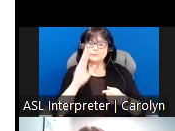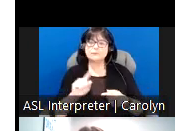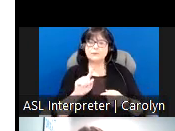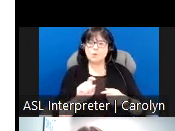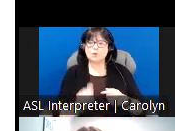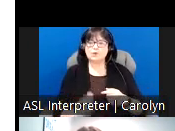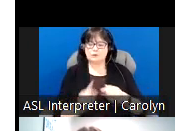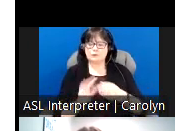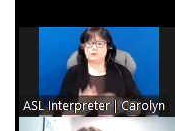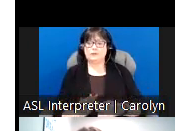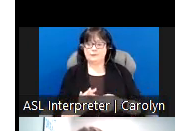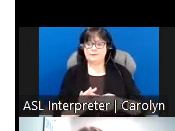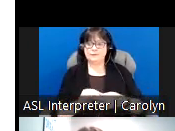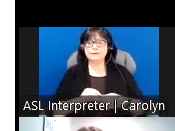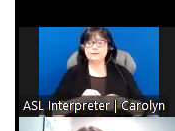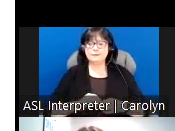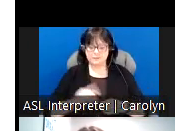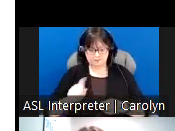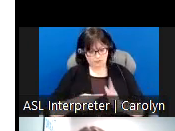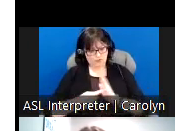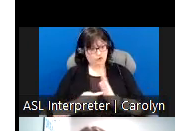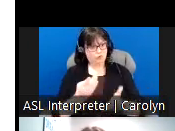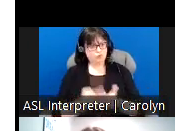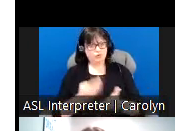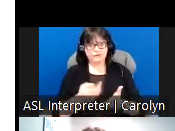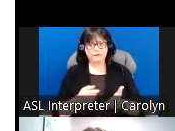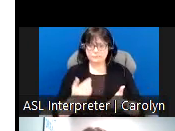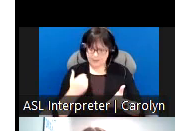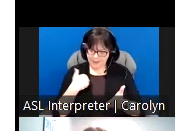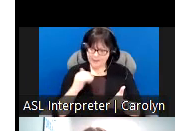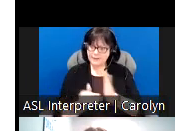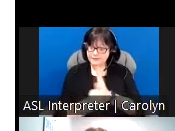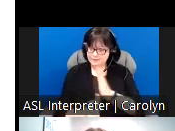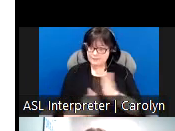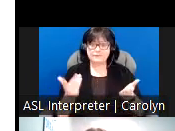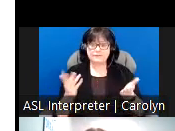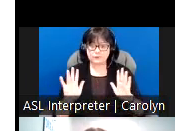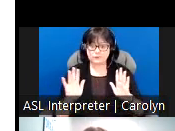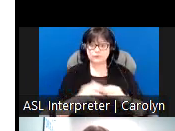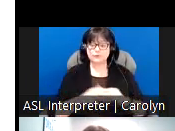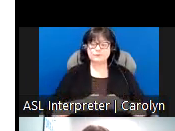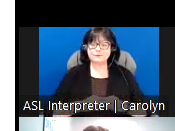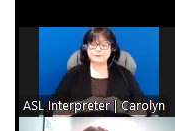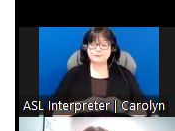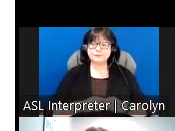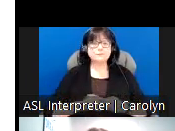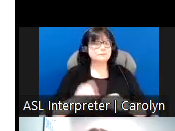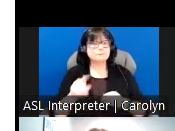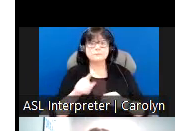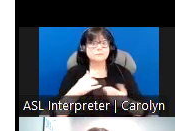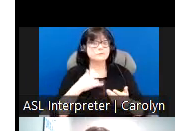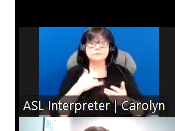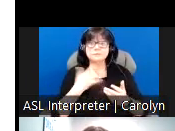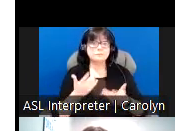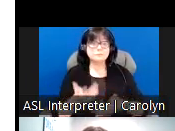they need to answer to show proof of that competency. So it's important that they, if they're not feeling confident,